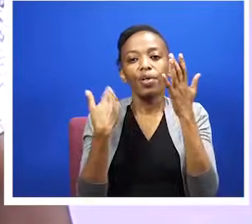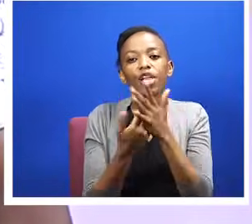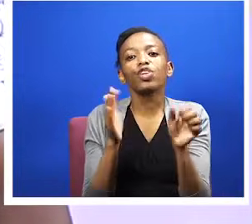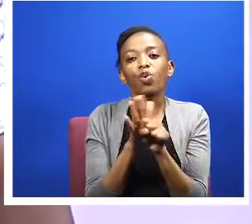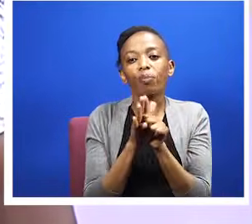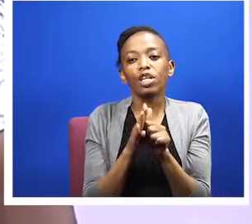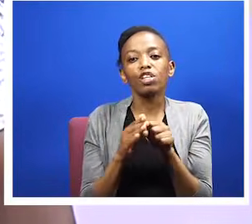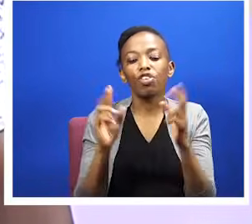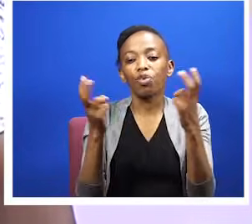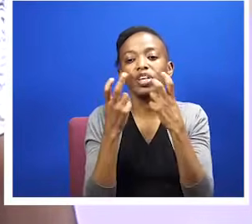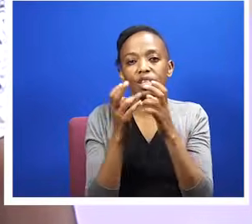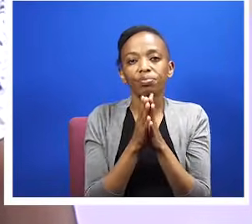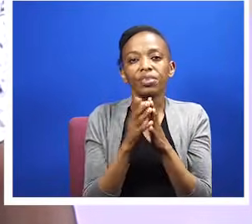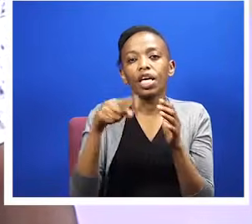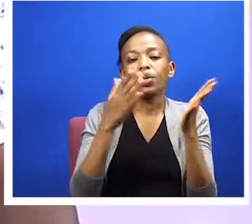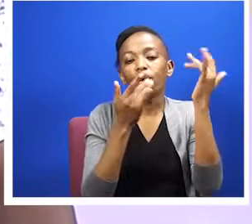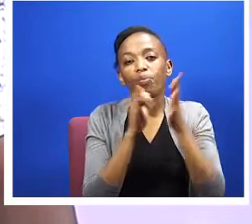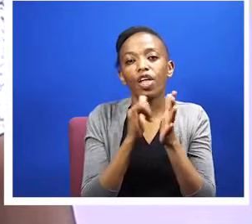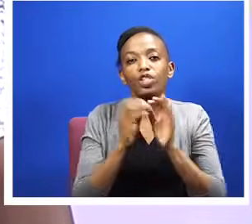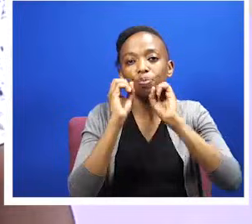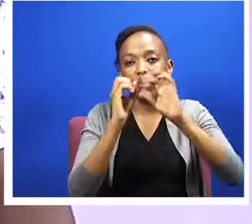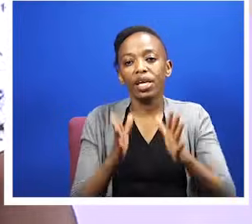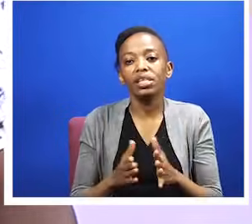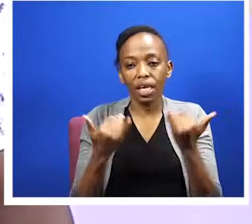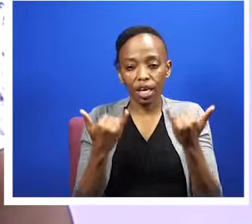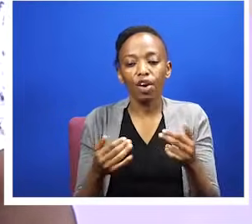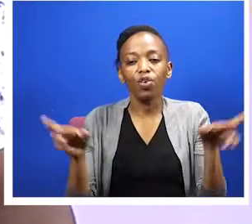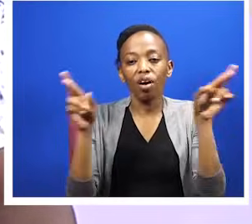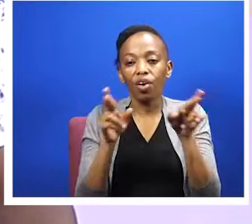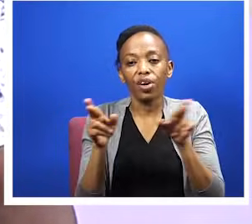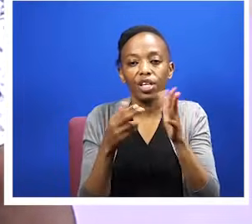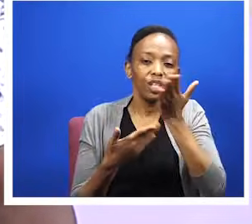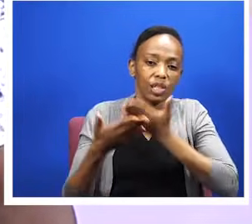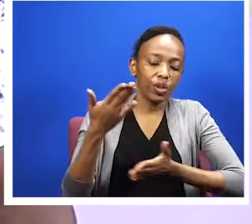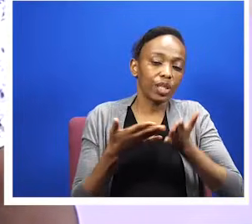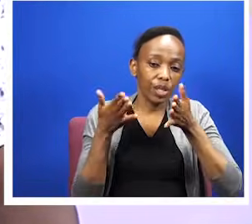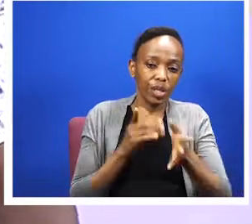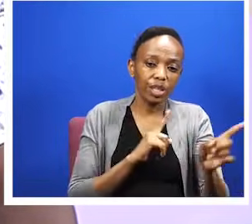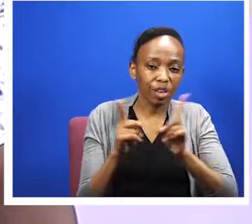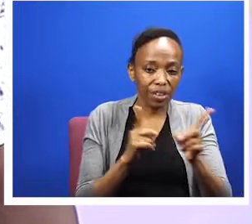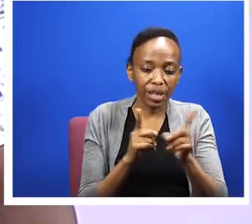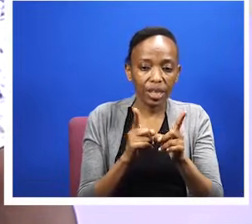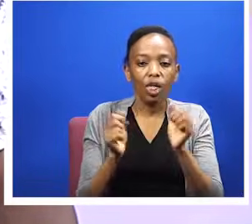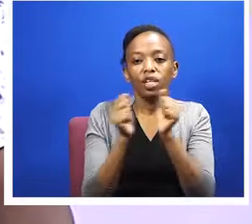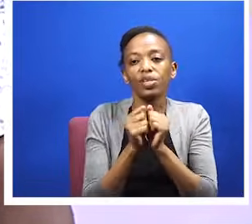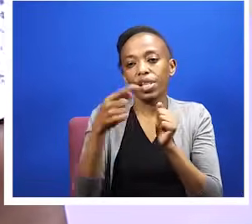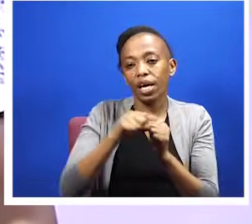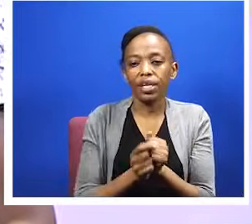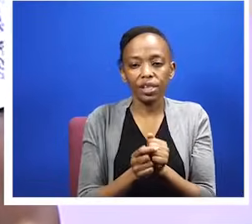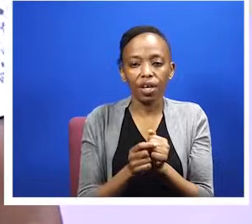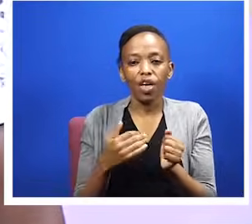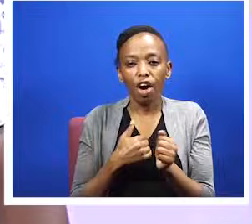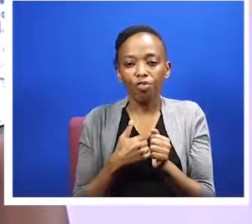much for tuning in. And we hope that you've been blessed and now you're ready to engage into this safari journey together with us. You have